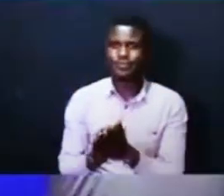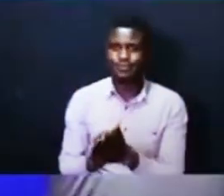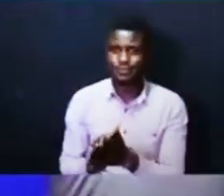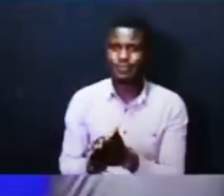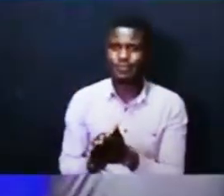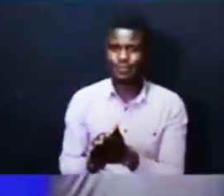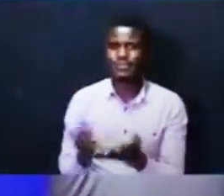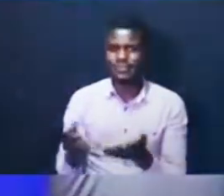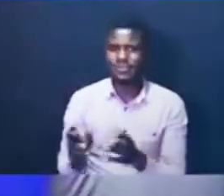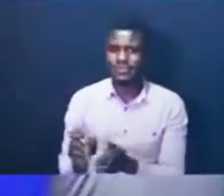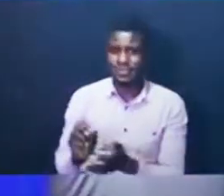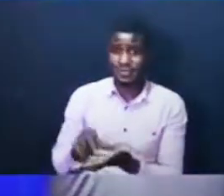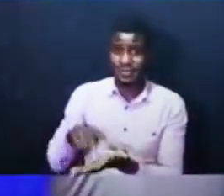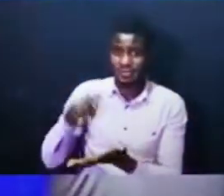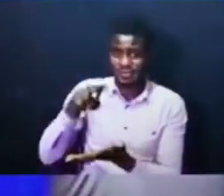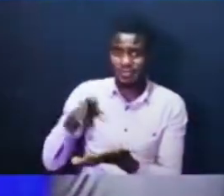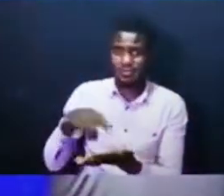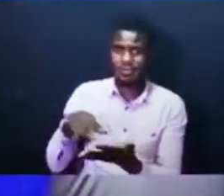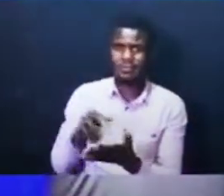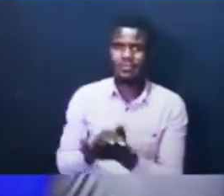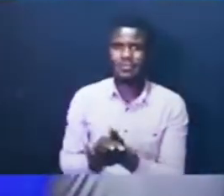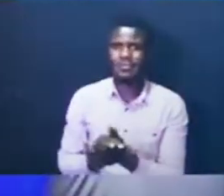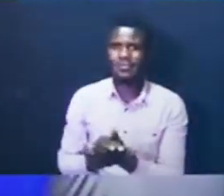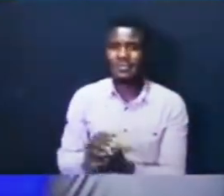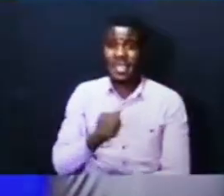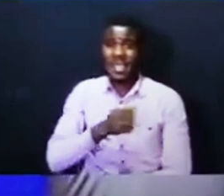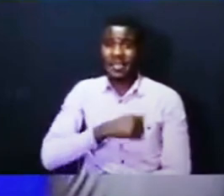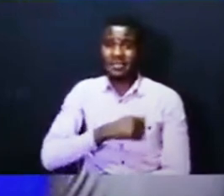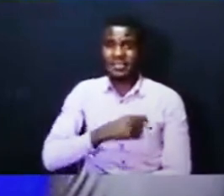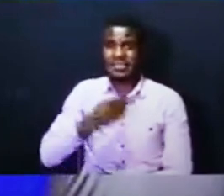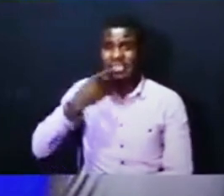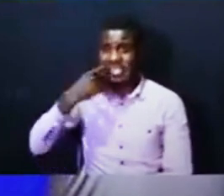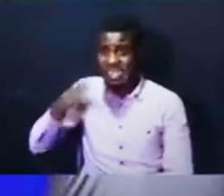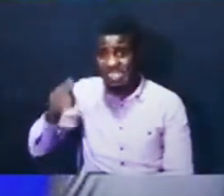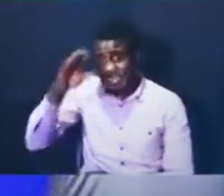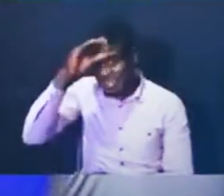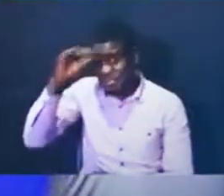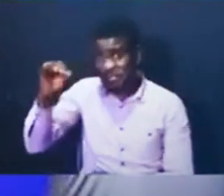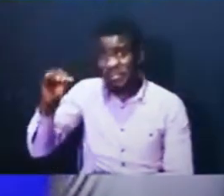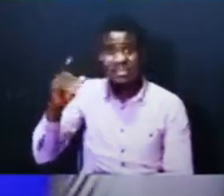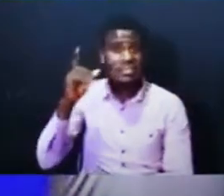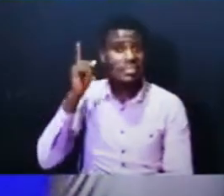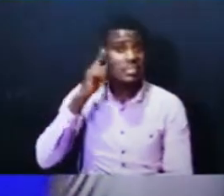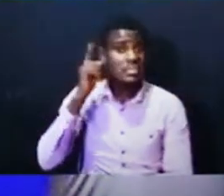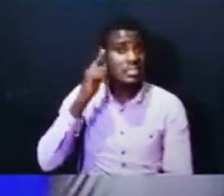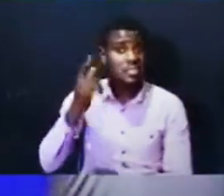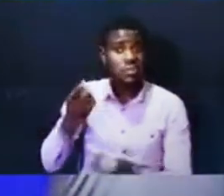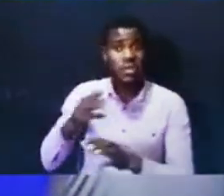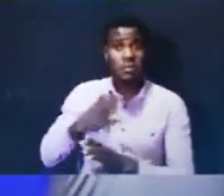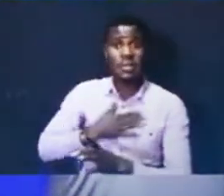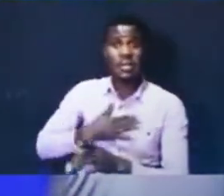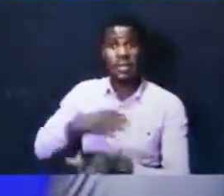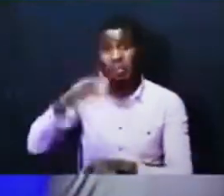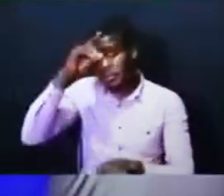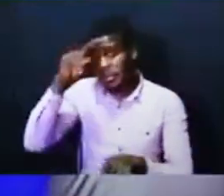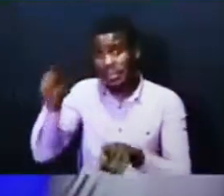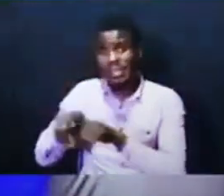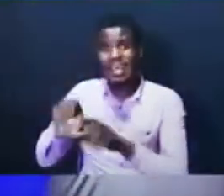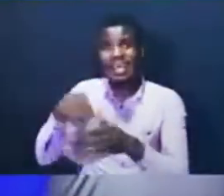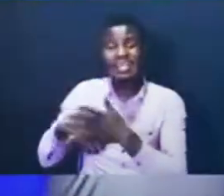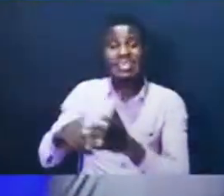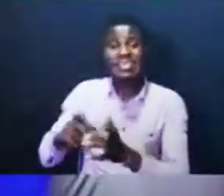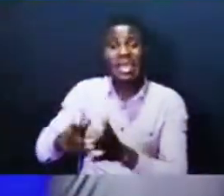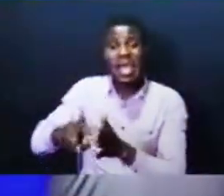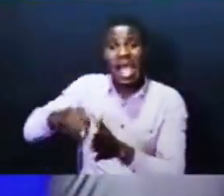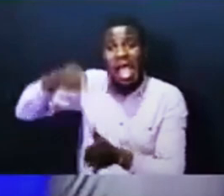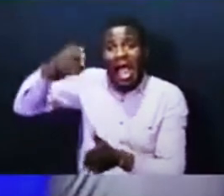verse 28. Absalom ordered his men. Listen, when Amnon is in high spirits from